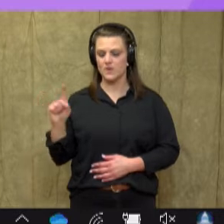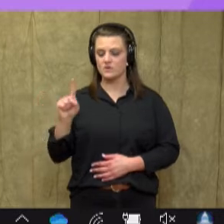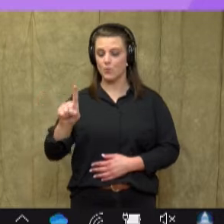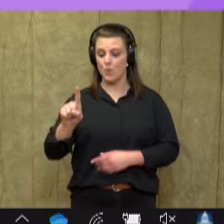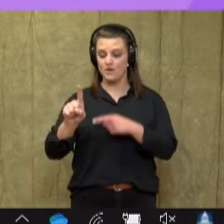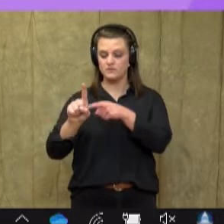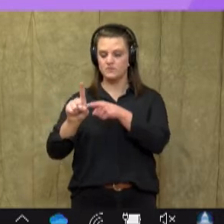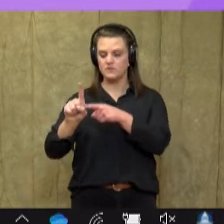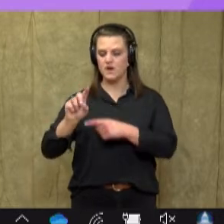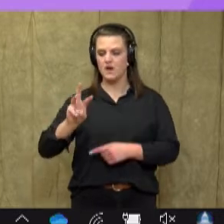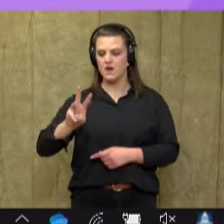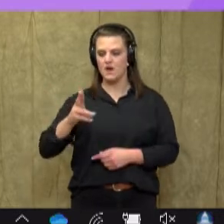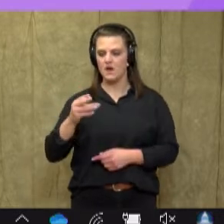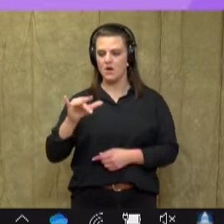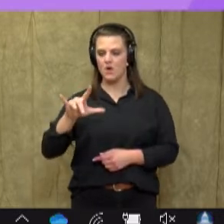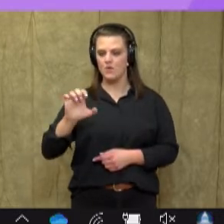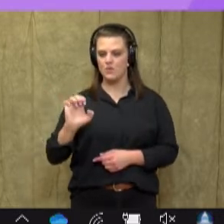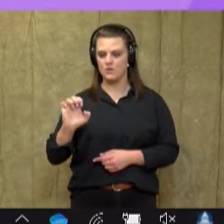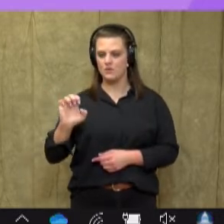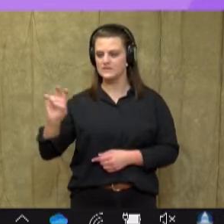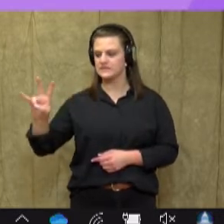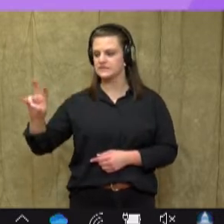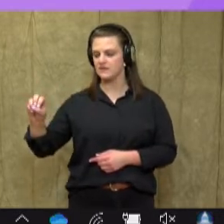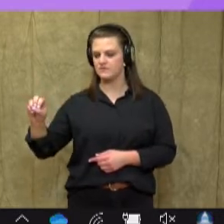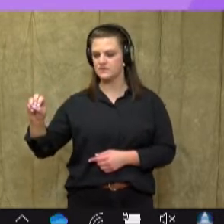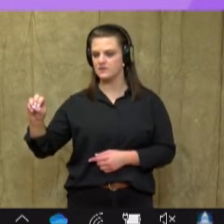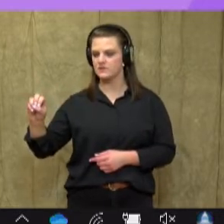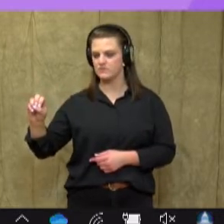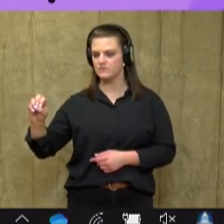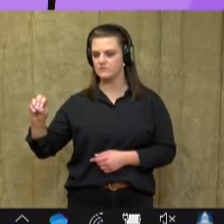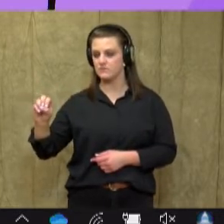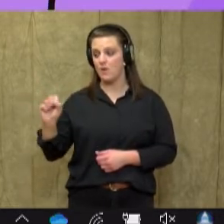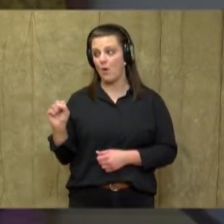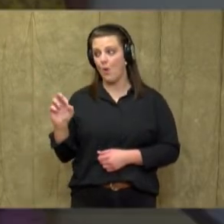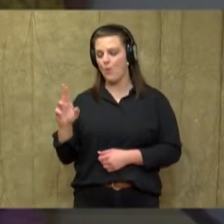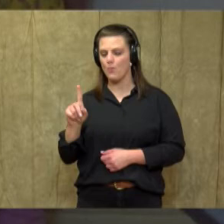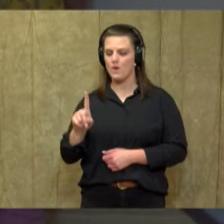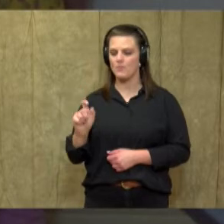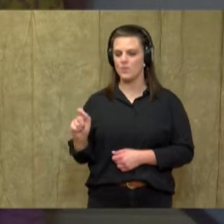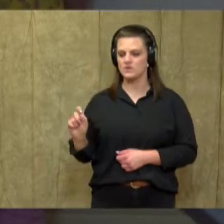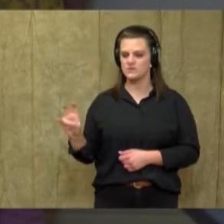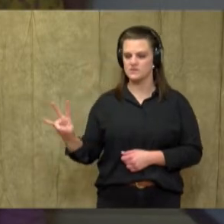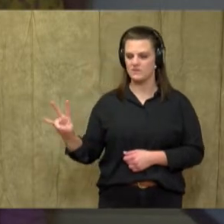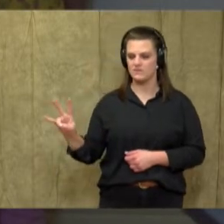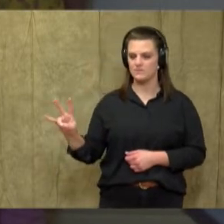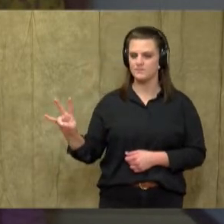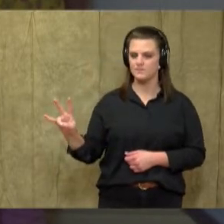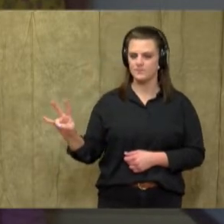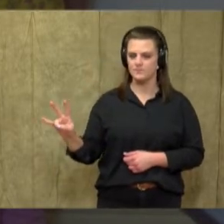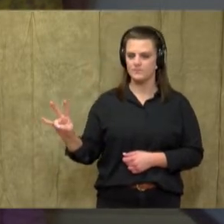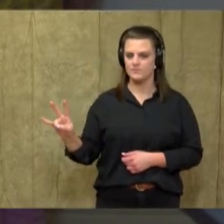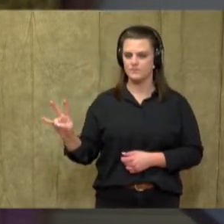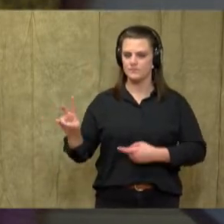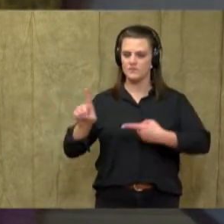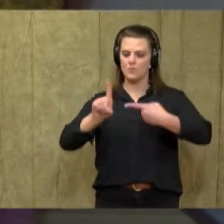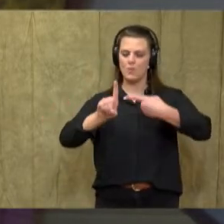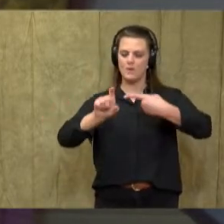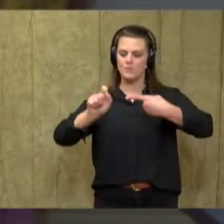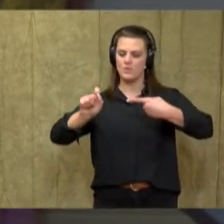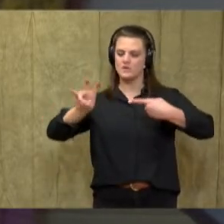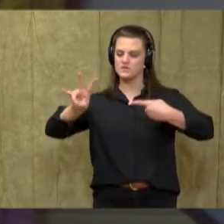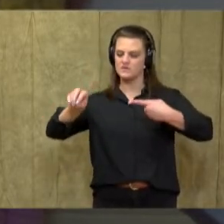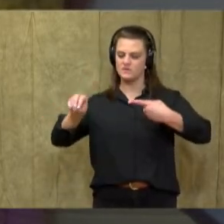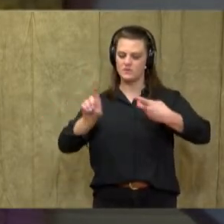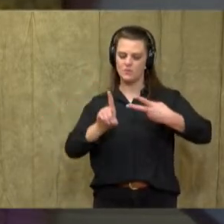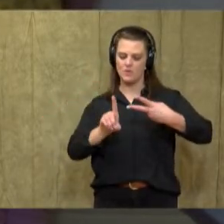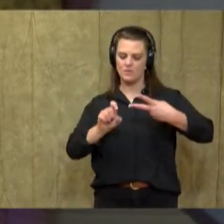whole, and 70 hundredths, or 1 and 7 tenths.